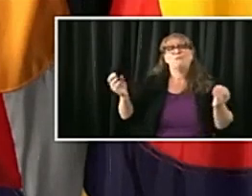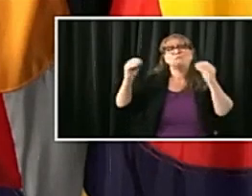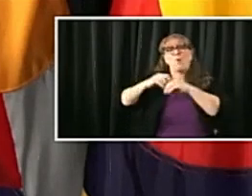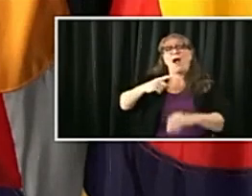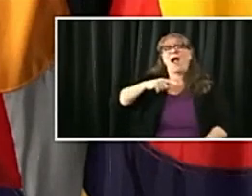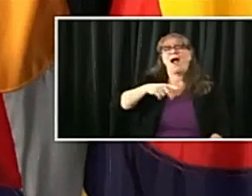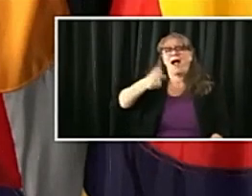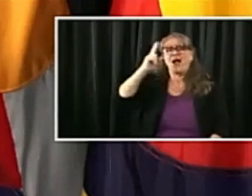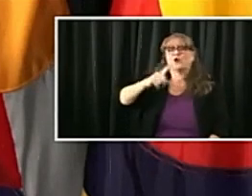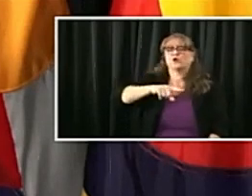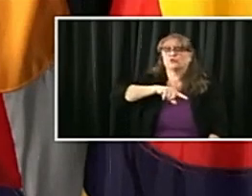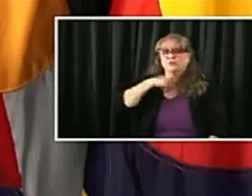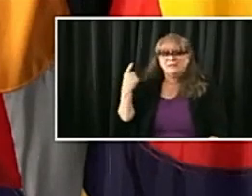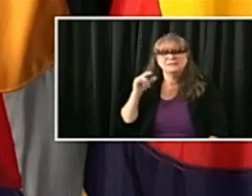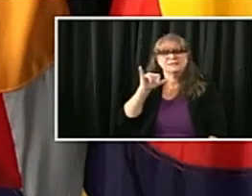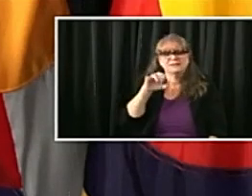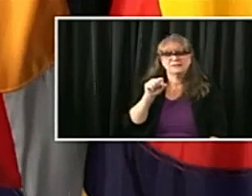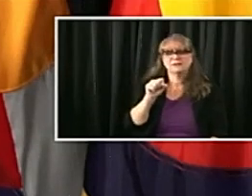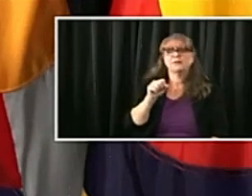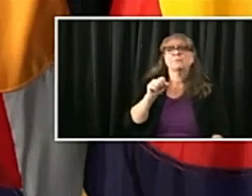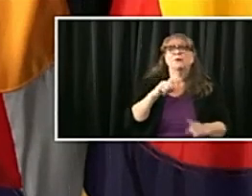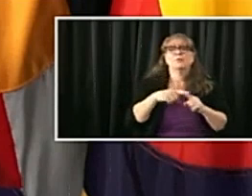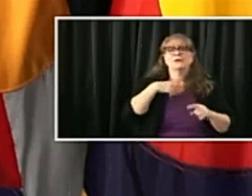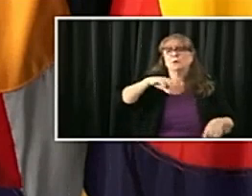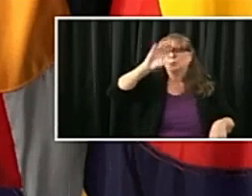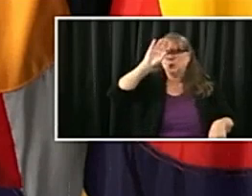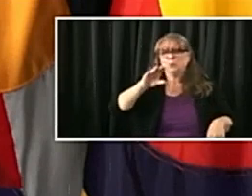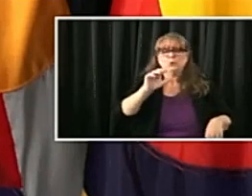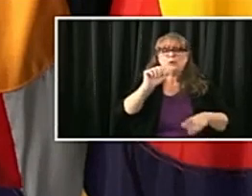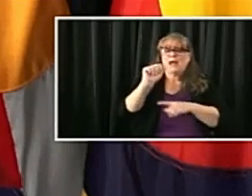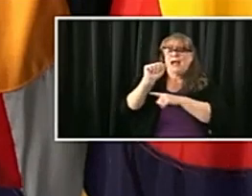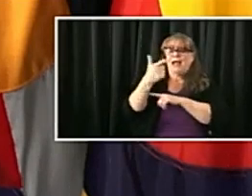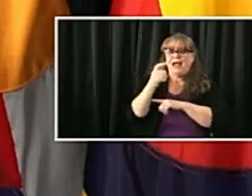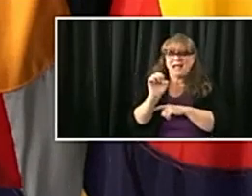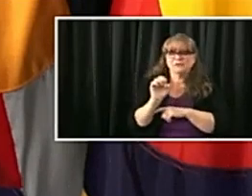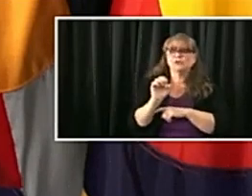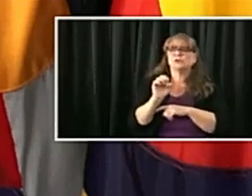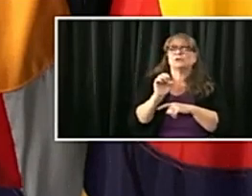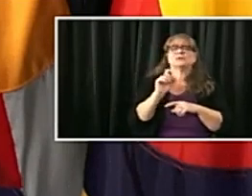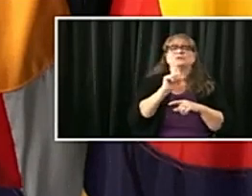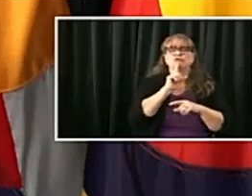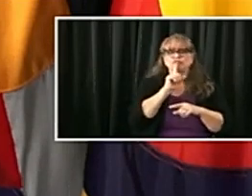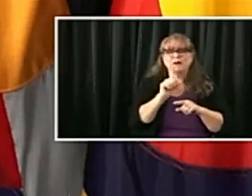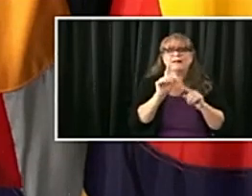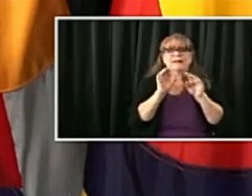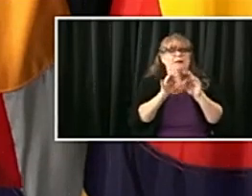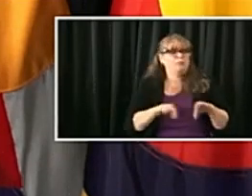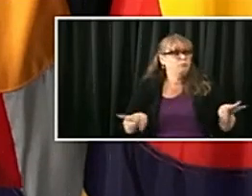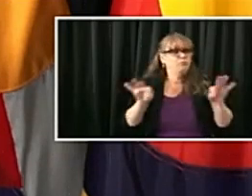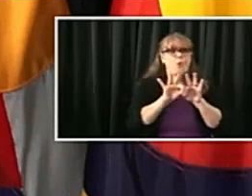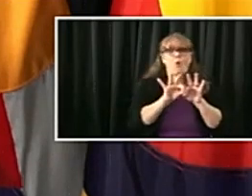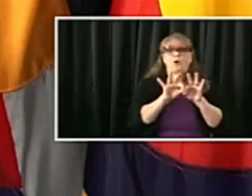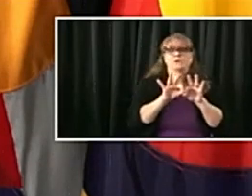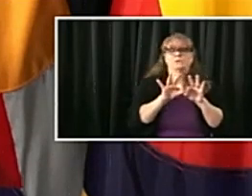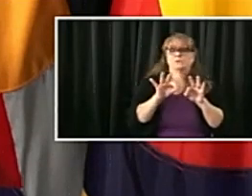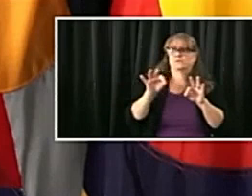age itself is the single biggest pre-existing condition that is determinative of the outcome of the virus.